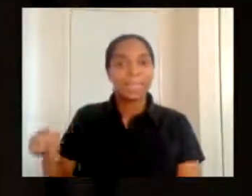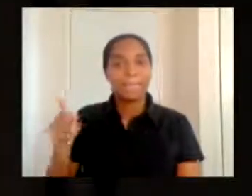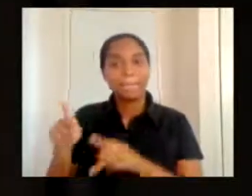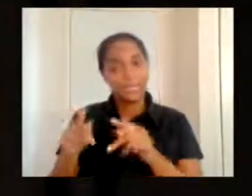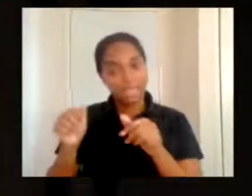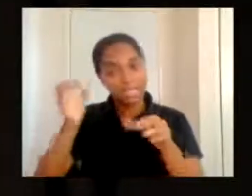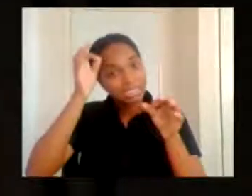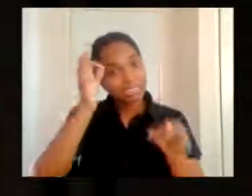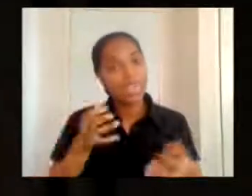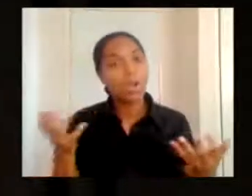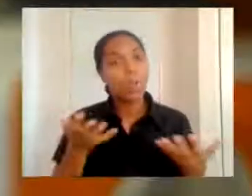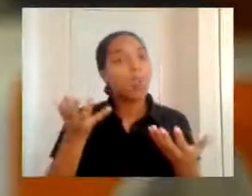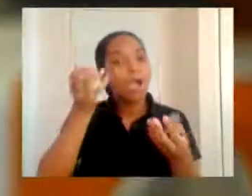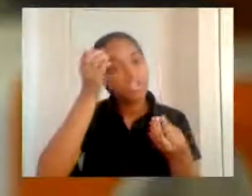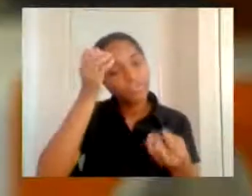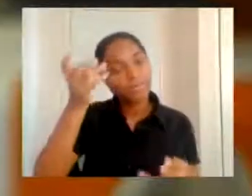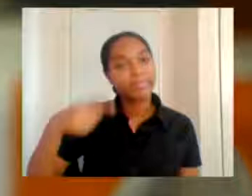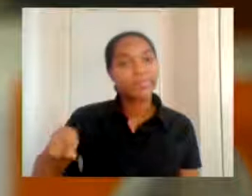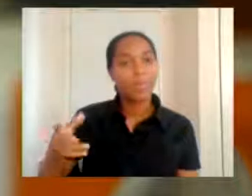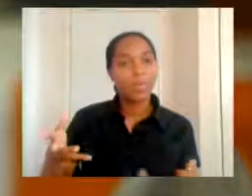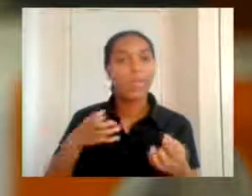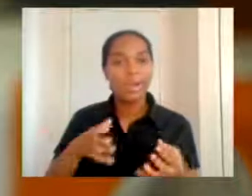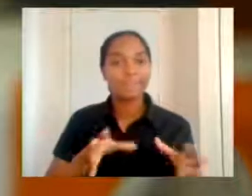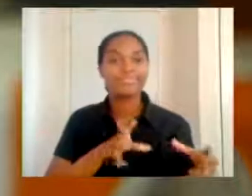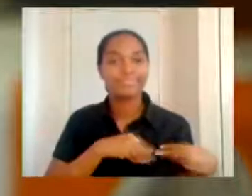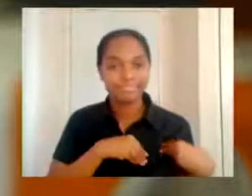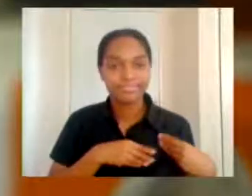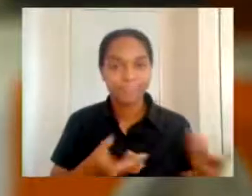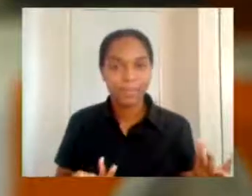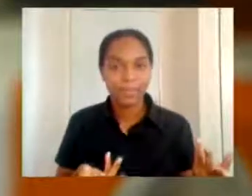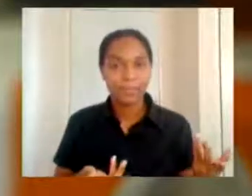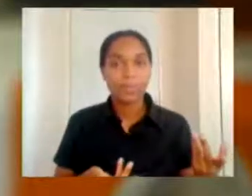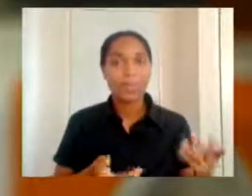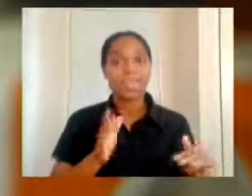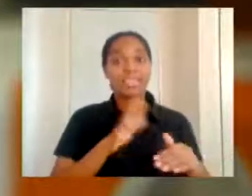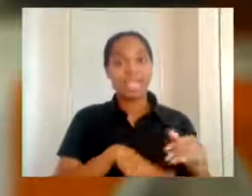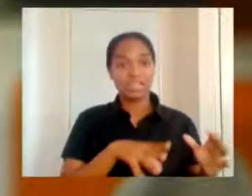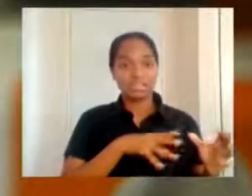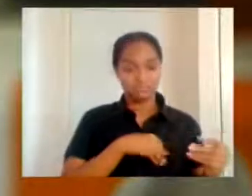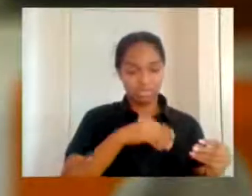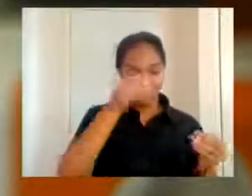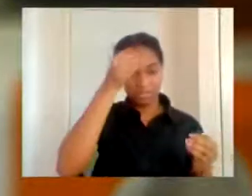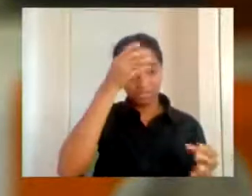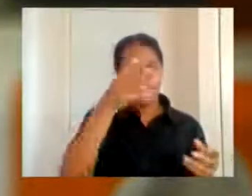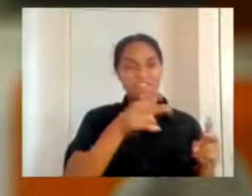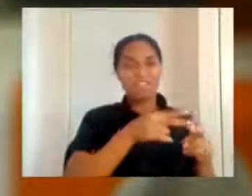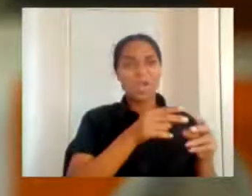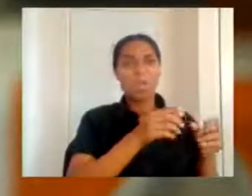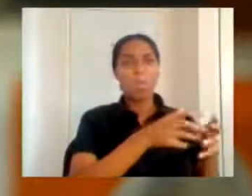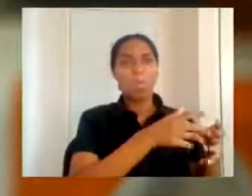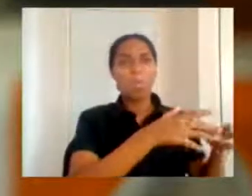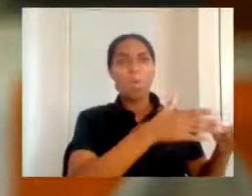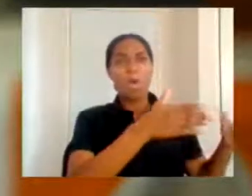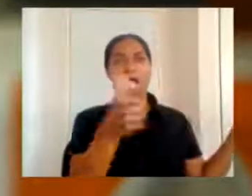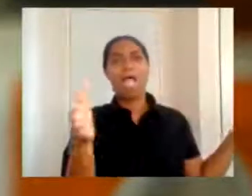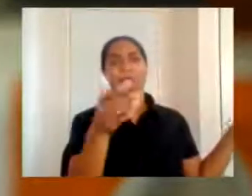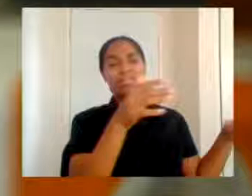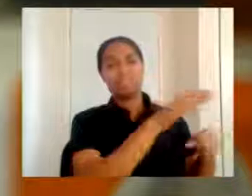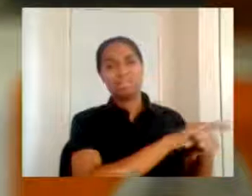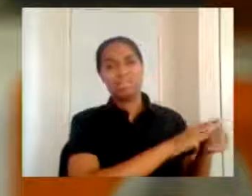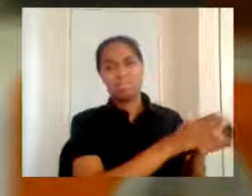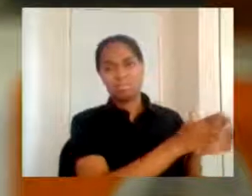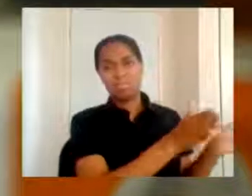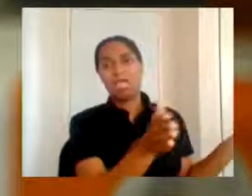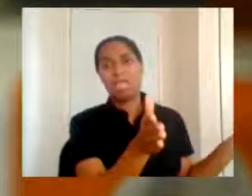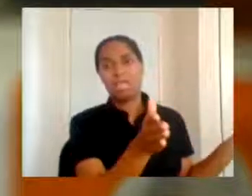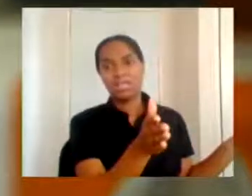what information they want to receive. So instead of receiving information in a very wide area, they can work with us